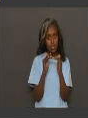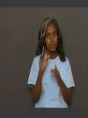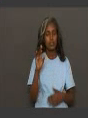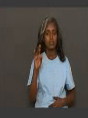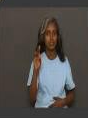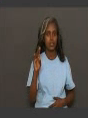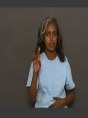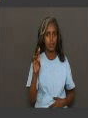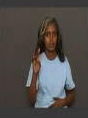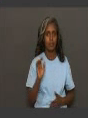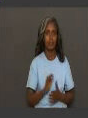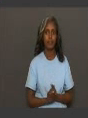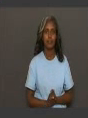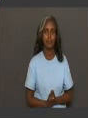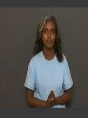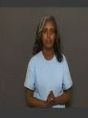equals 7.